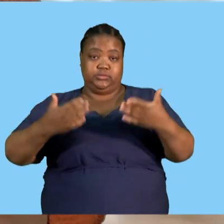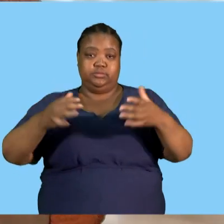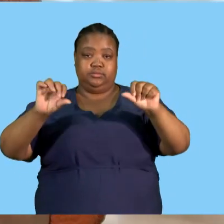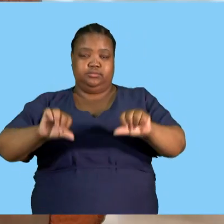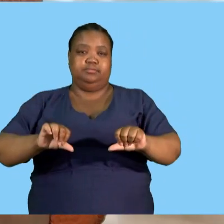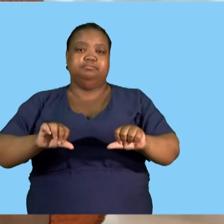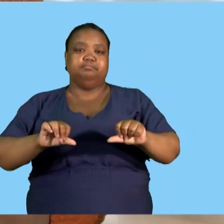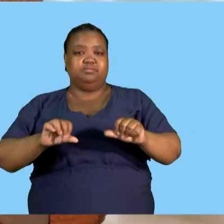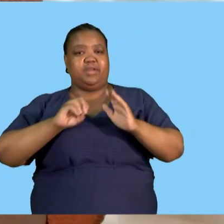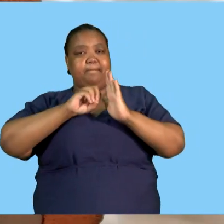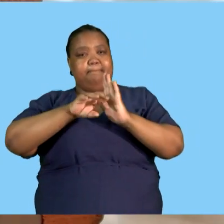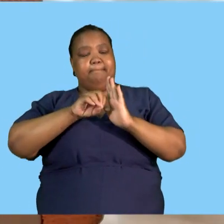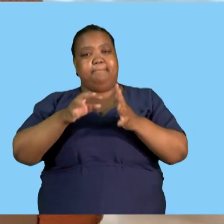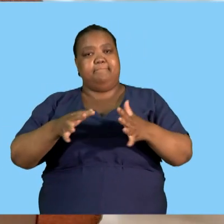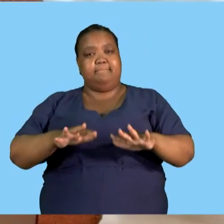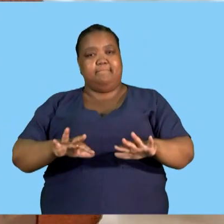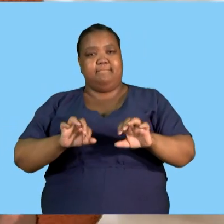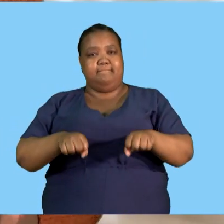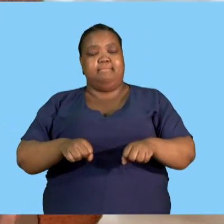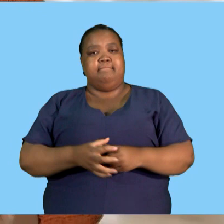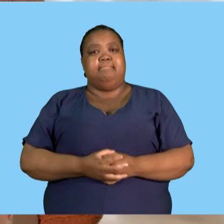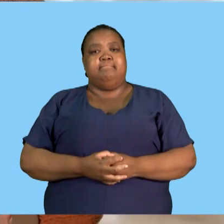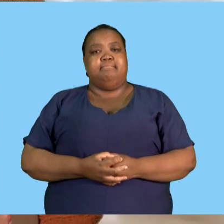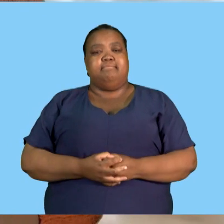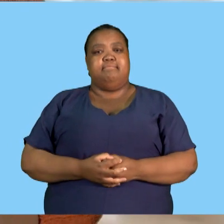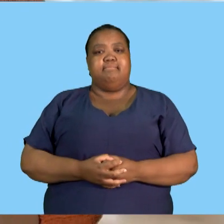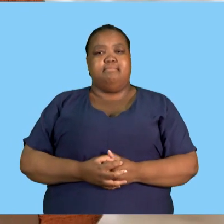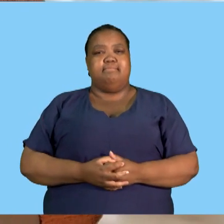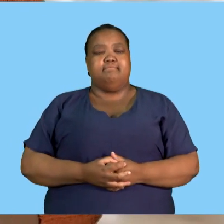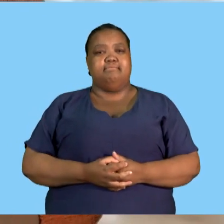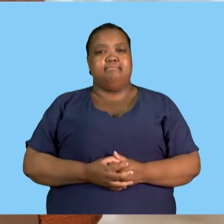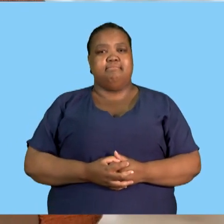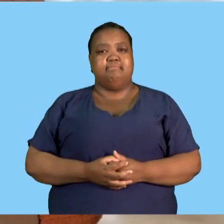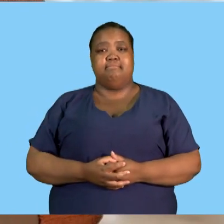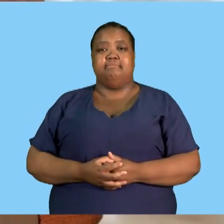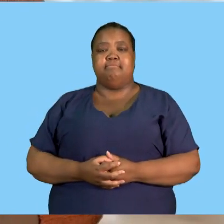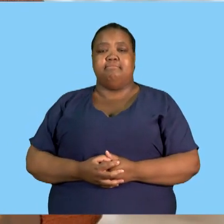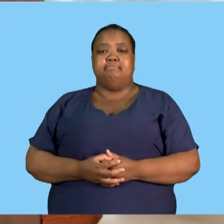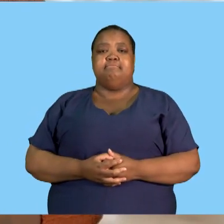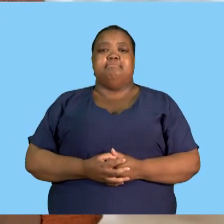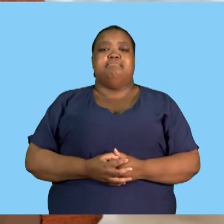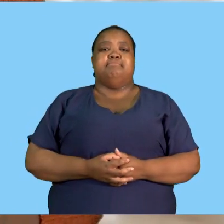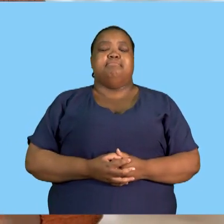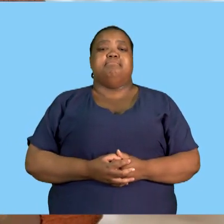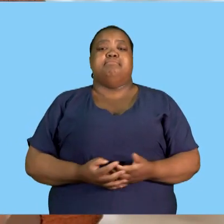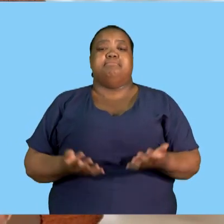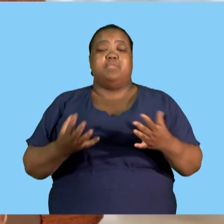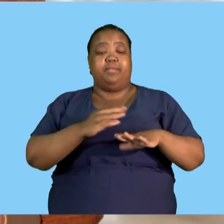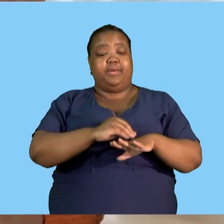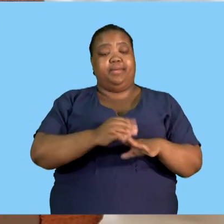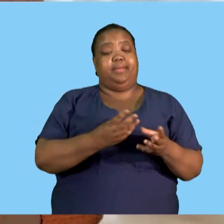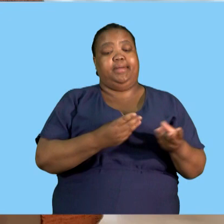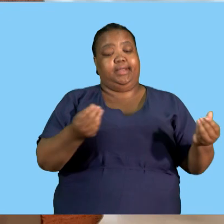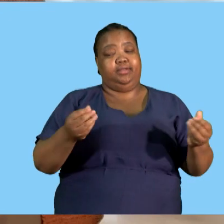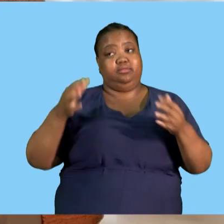Welcome back from the ad break. So this is the topic that we've been doing, problem solving and decision